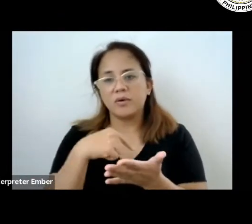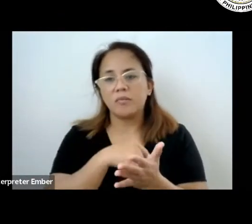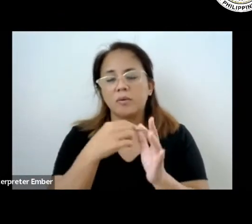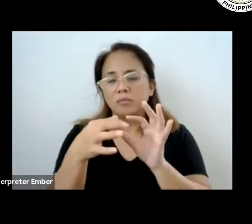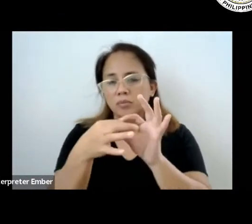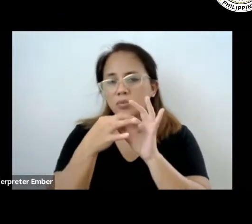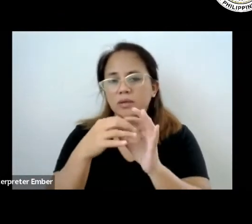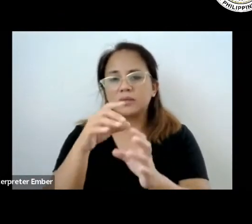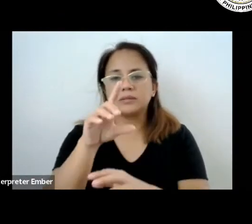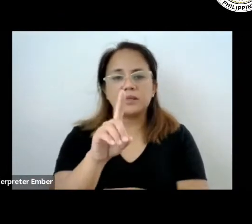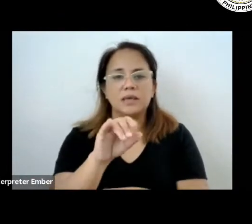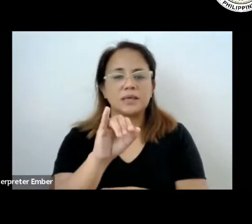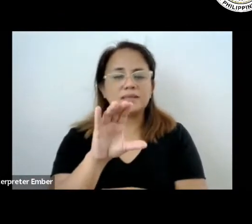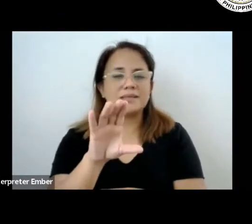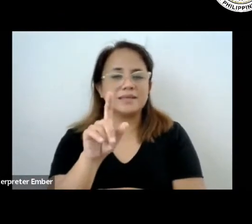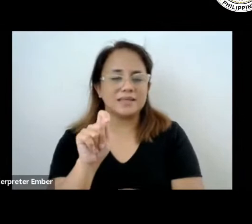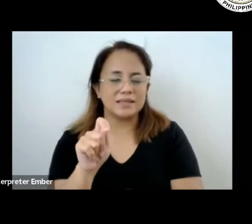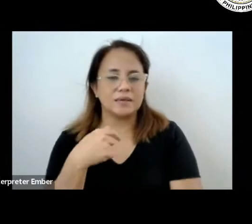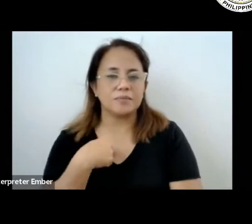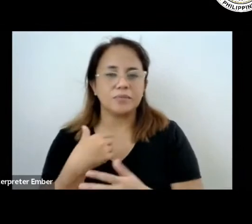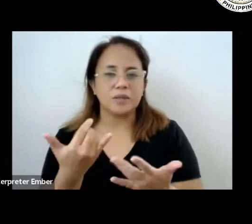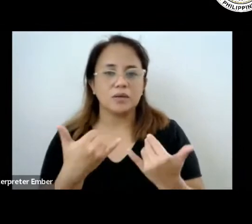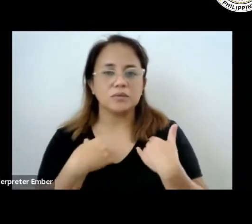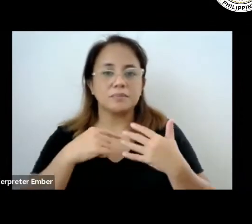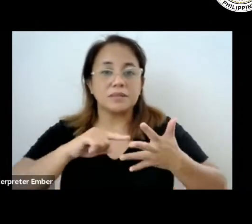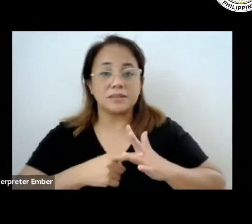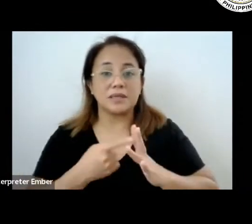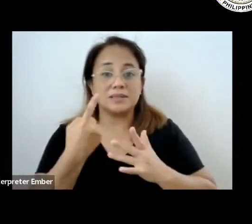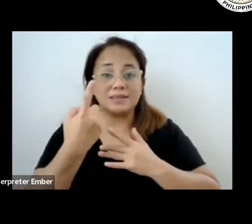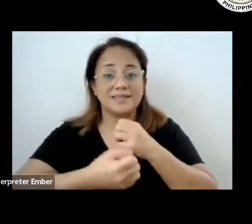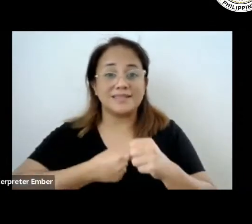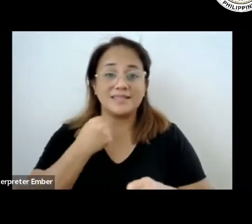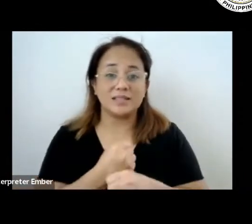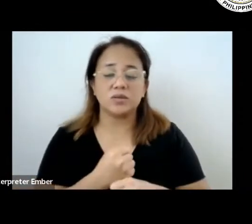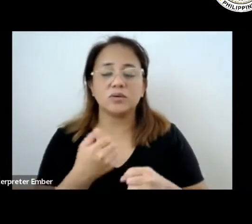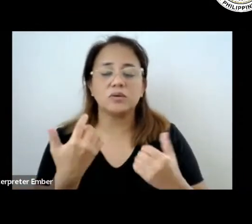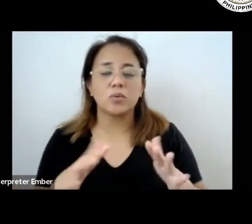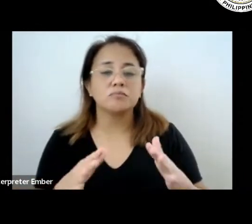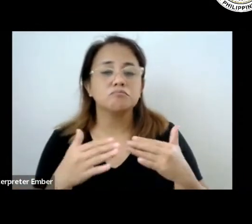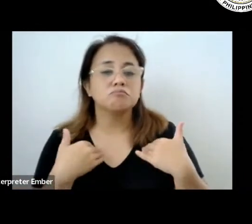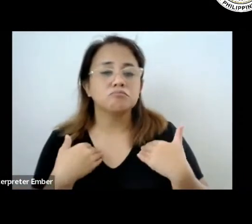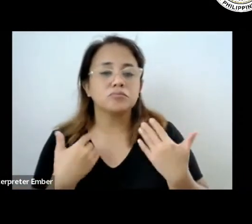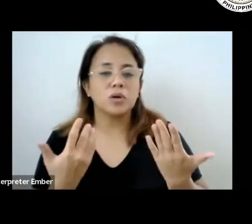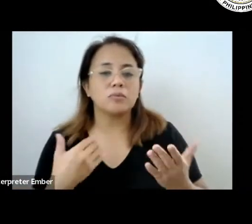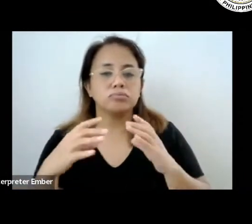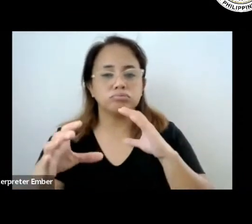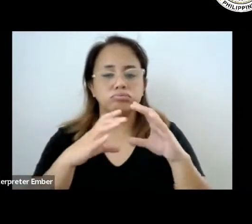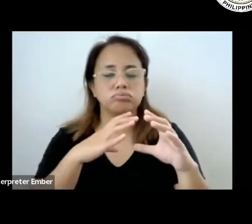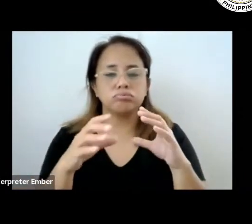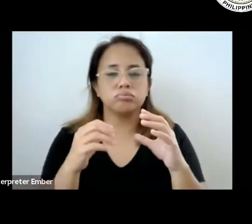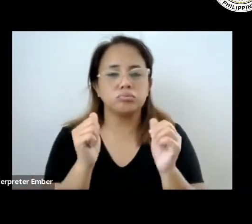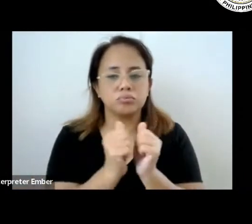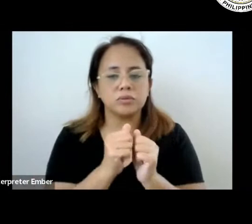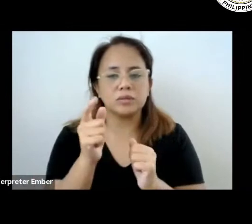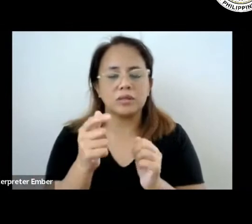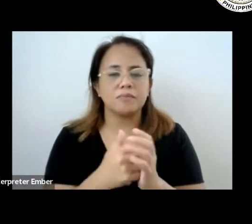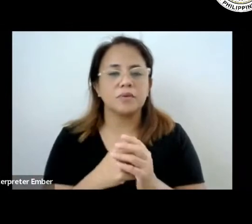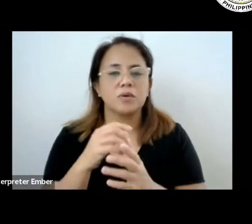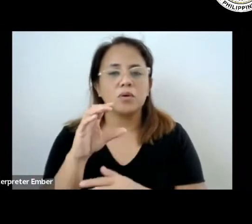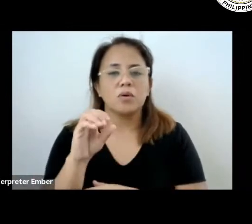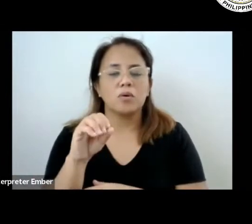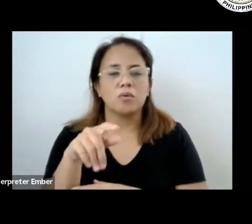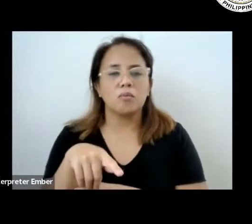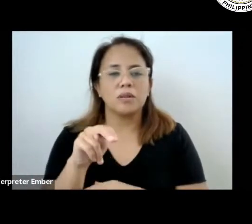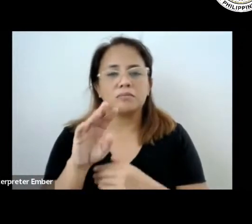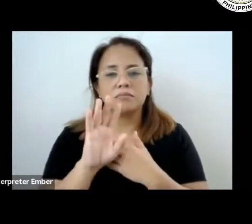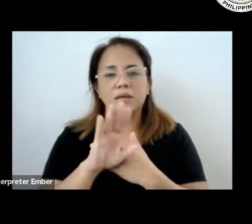with the ICT, especially during the start of the year when we had communications with them during the Oplan Balik Eskwela,